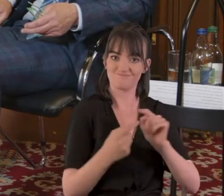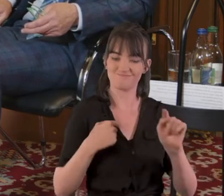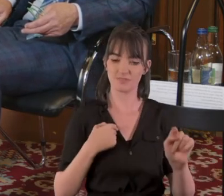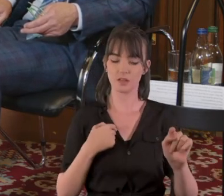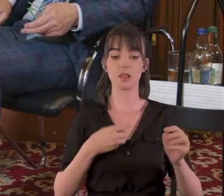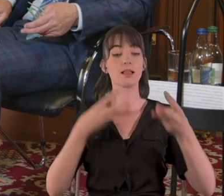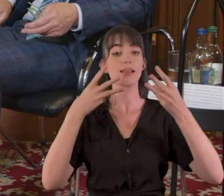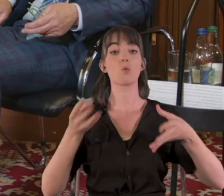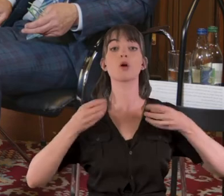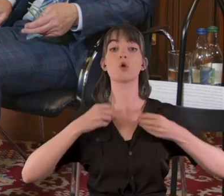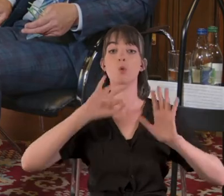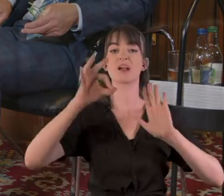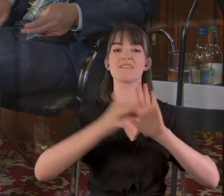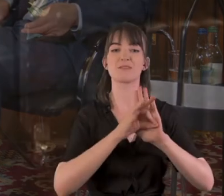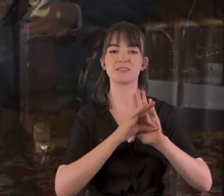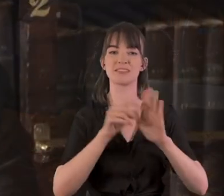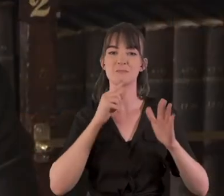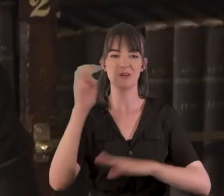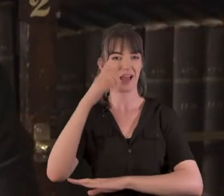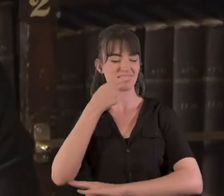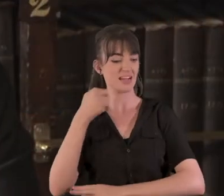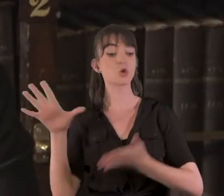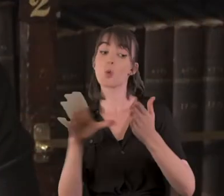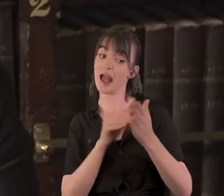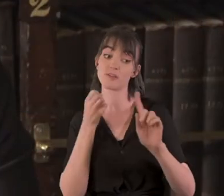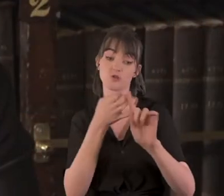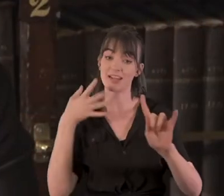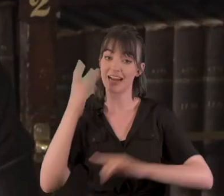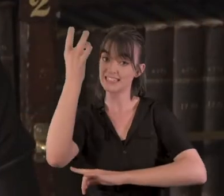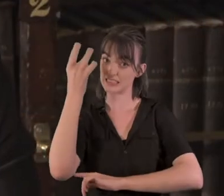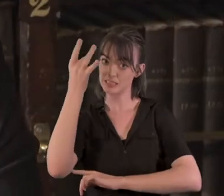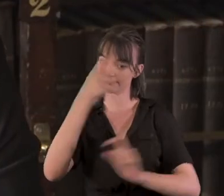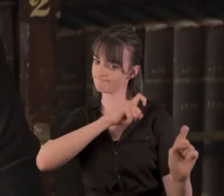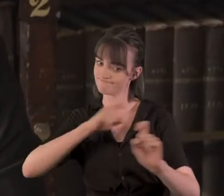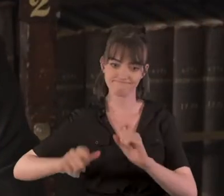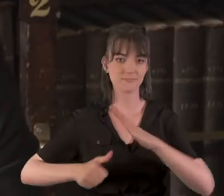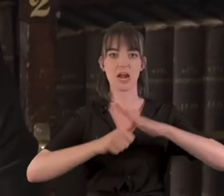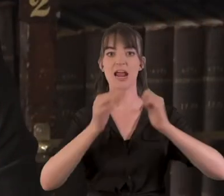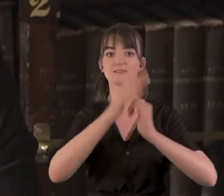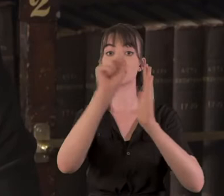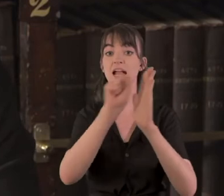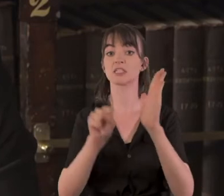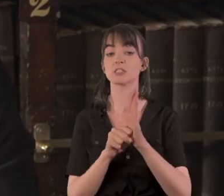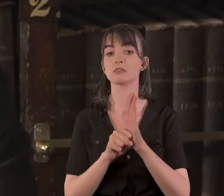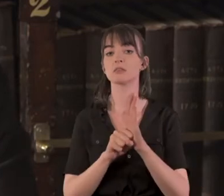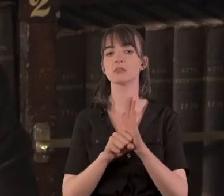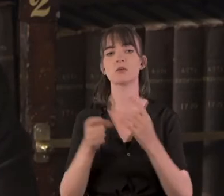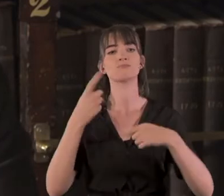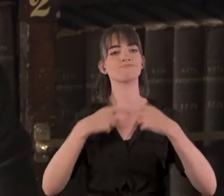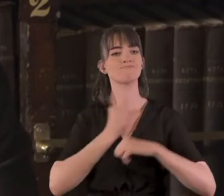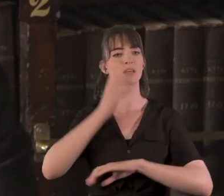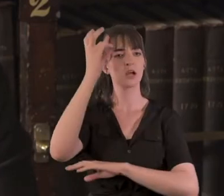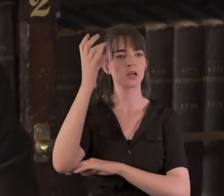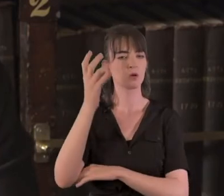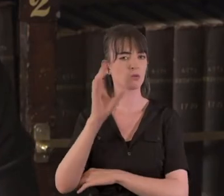have to take some oath which would recognise the King was still the head of state. And that goes back to my question of why did the British